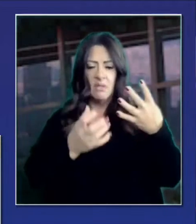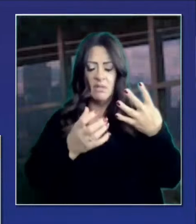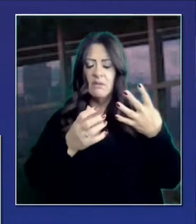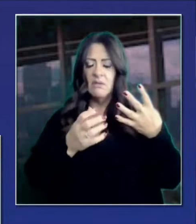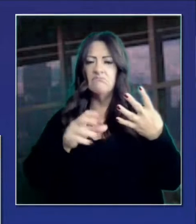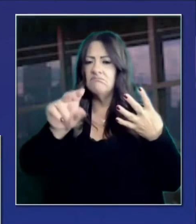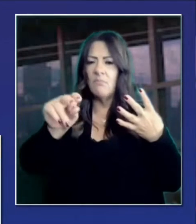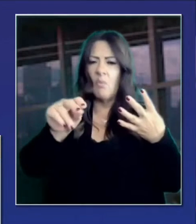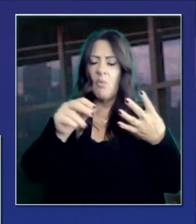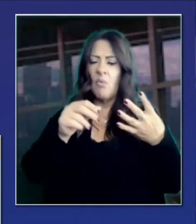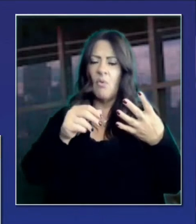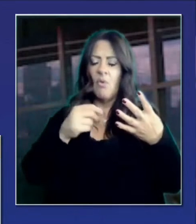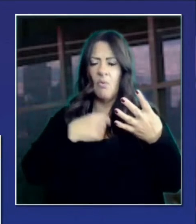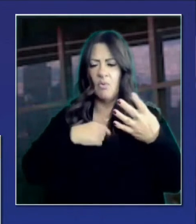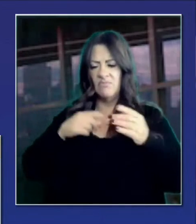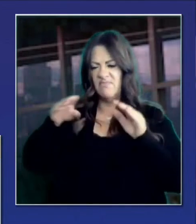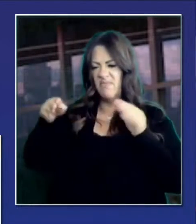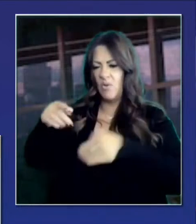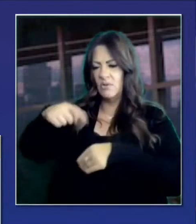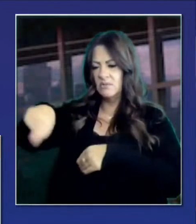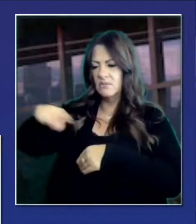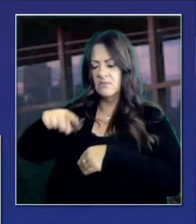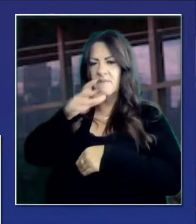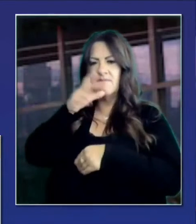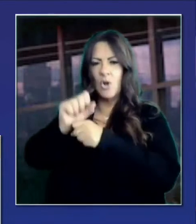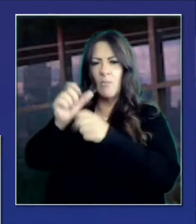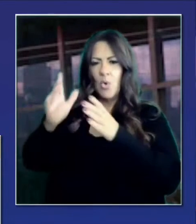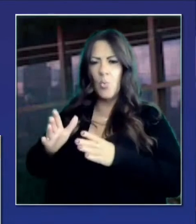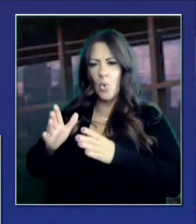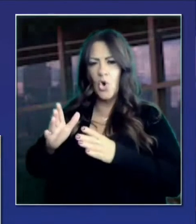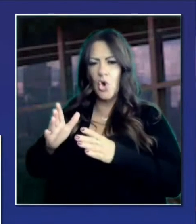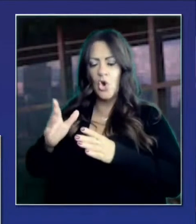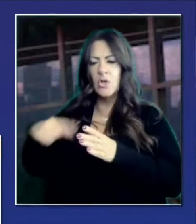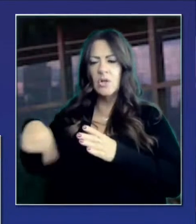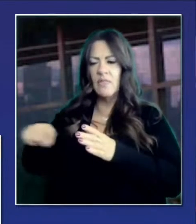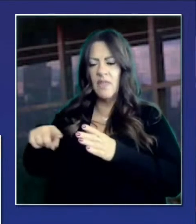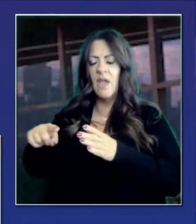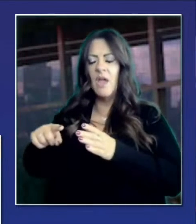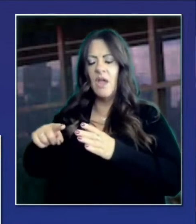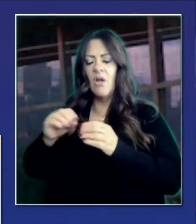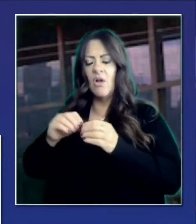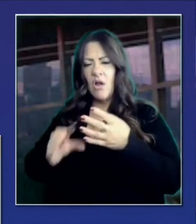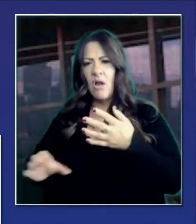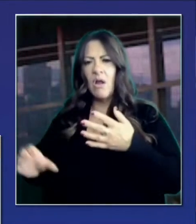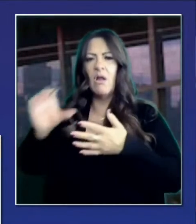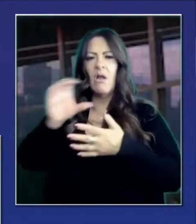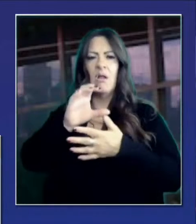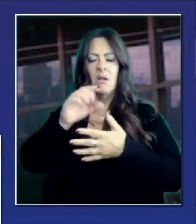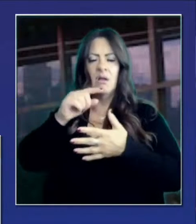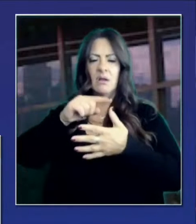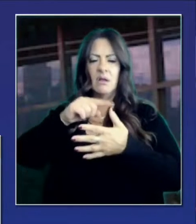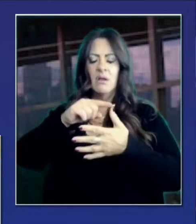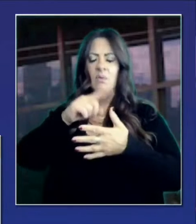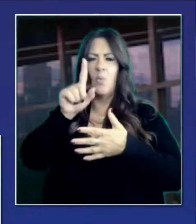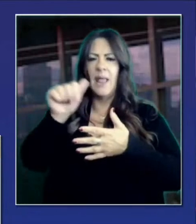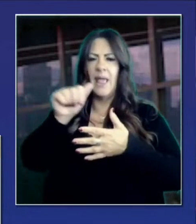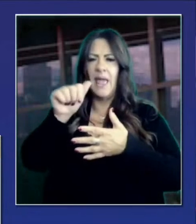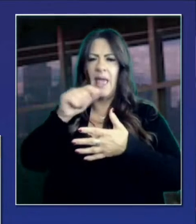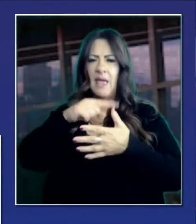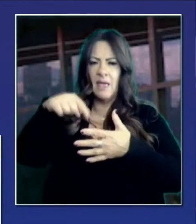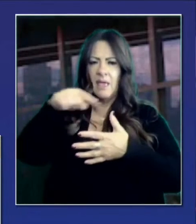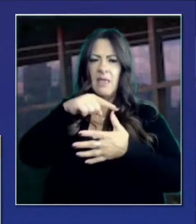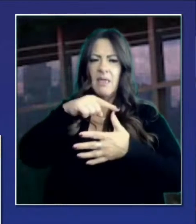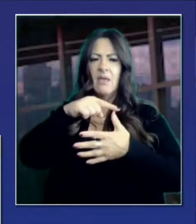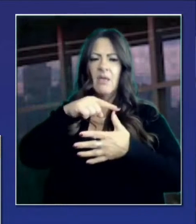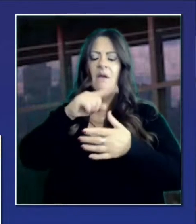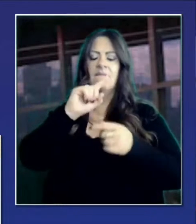keeping our farm workers, our agricultural workers in that top tier, 65 and over healthcare workers, continue to